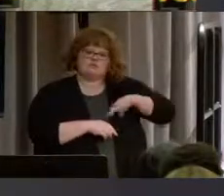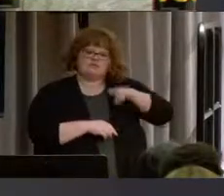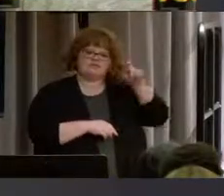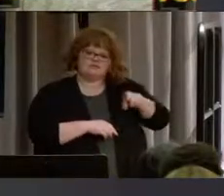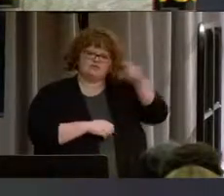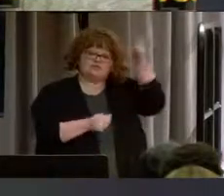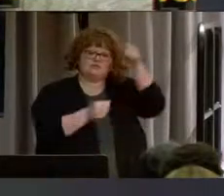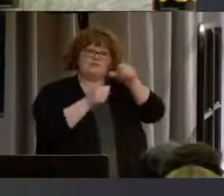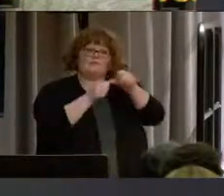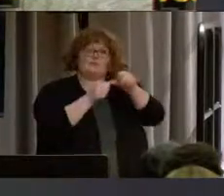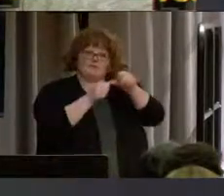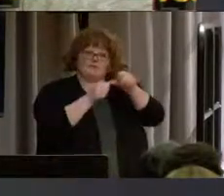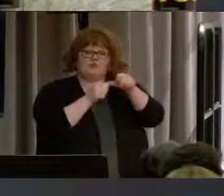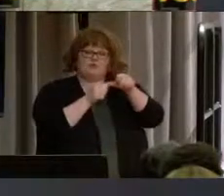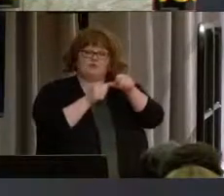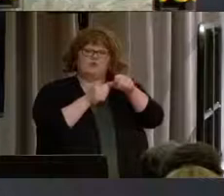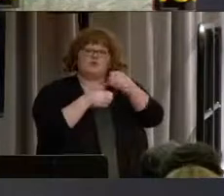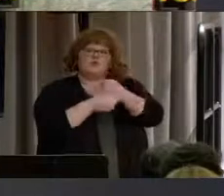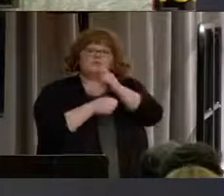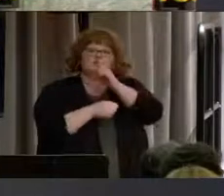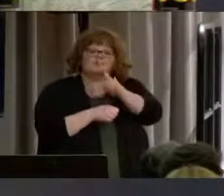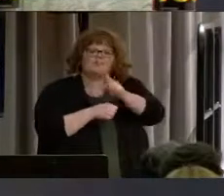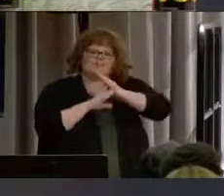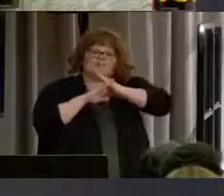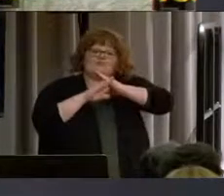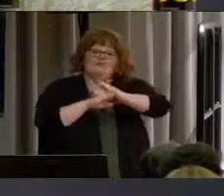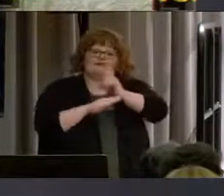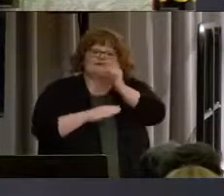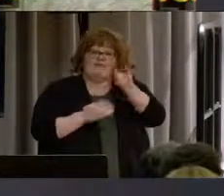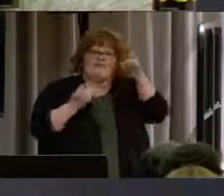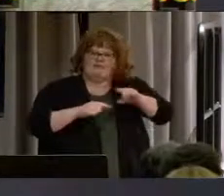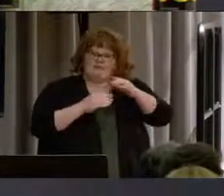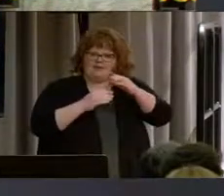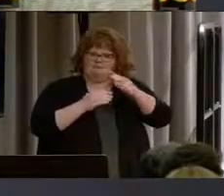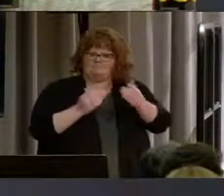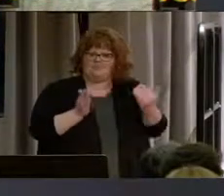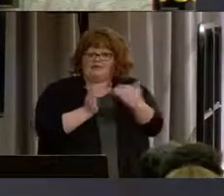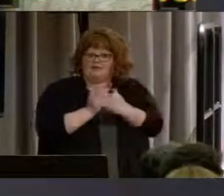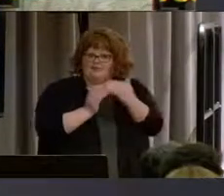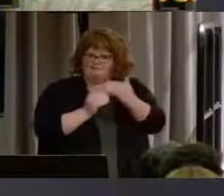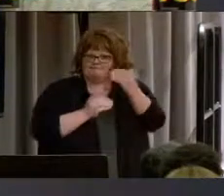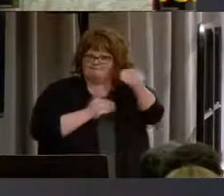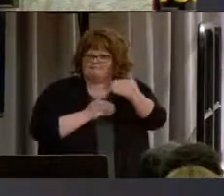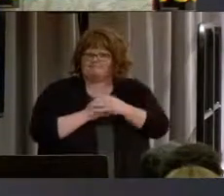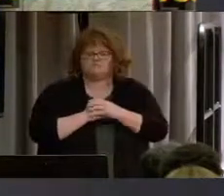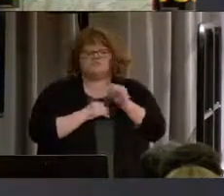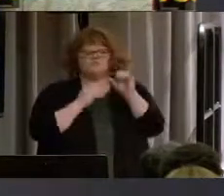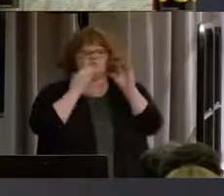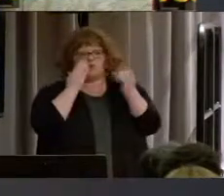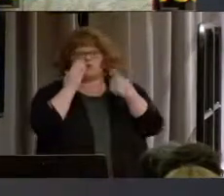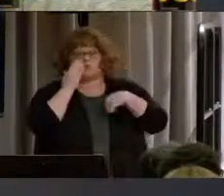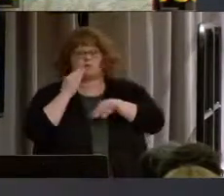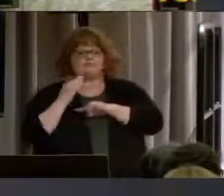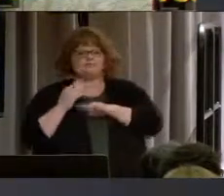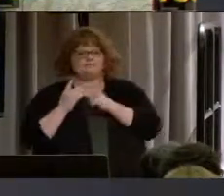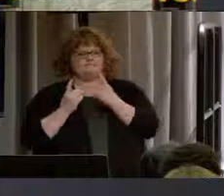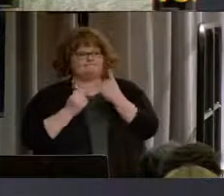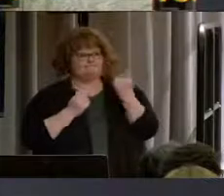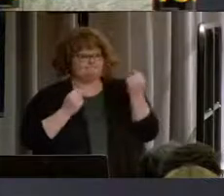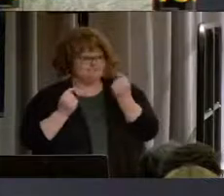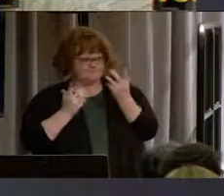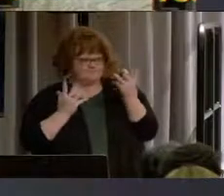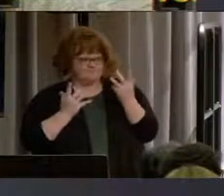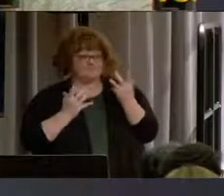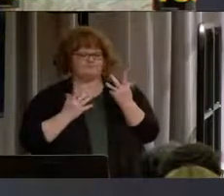remember lest we repeat some of the mistakes of our past. And so what we have done at